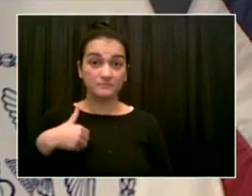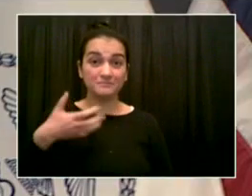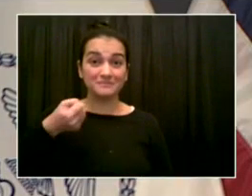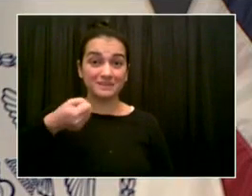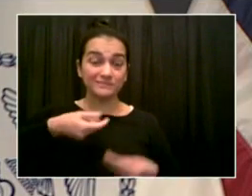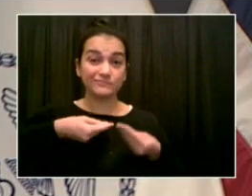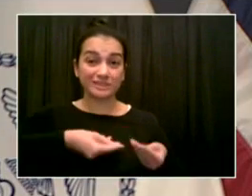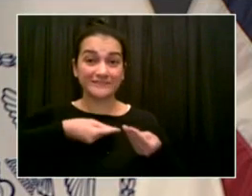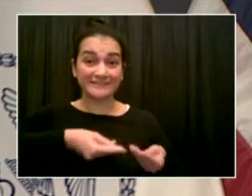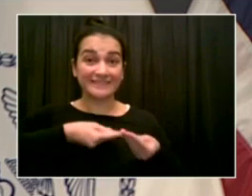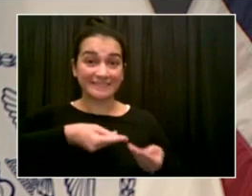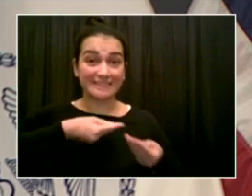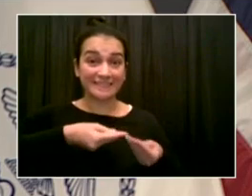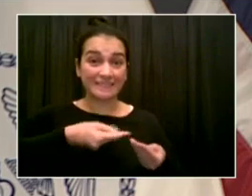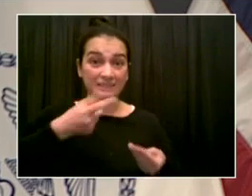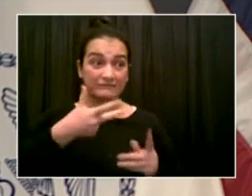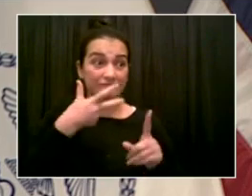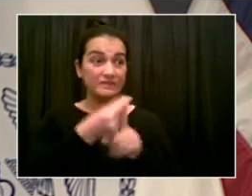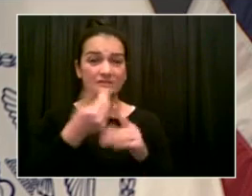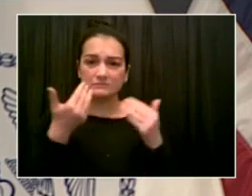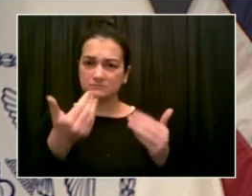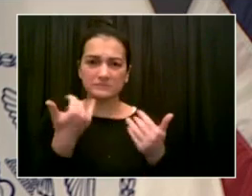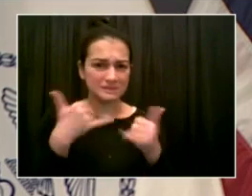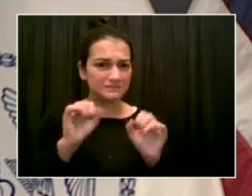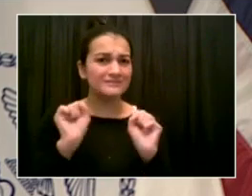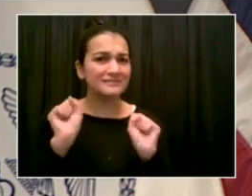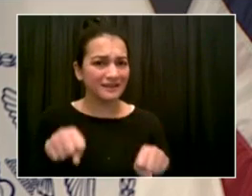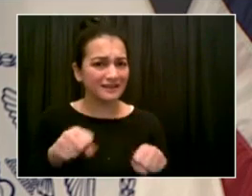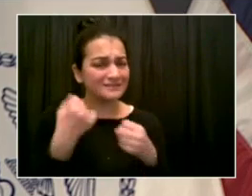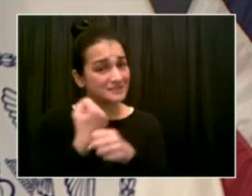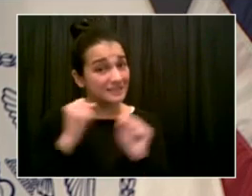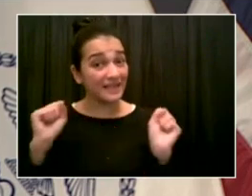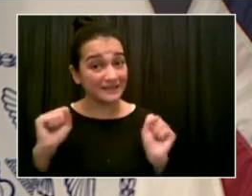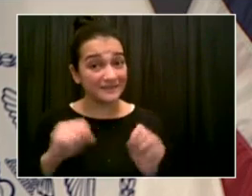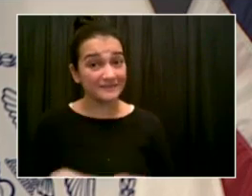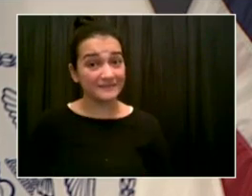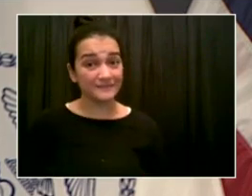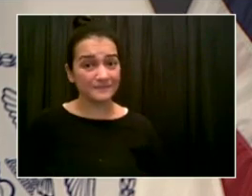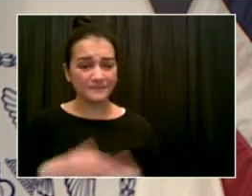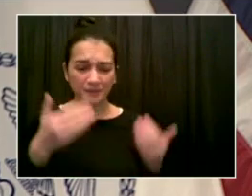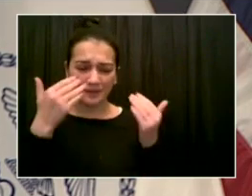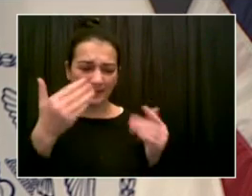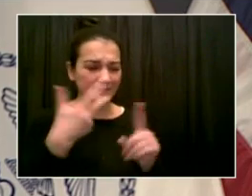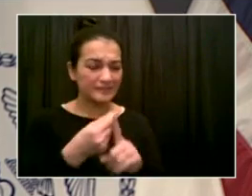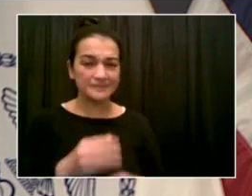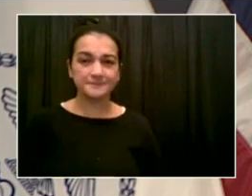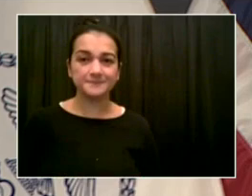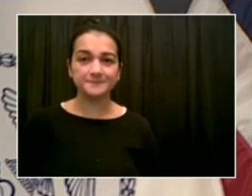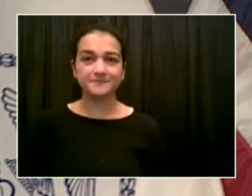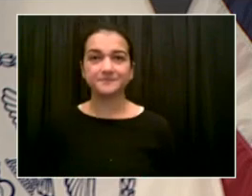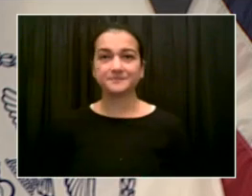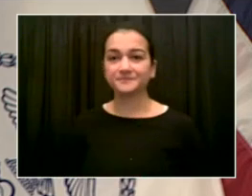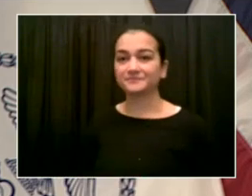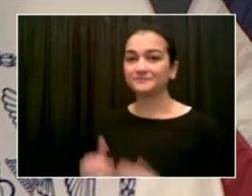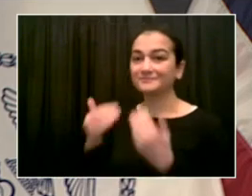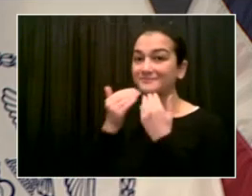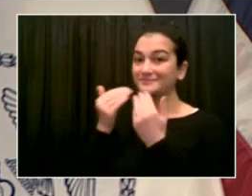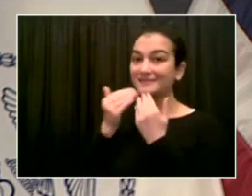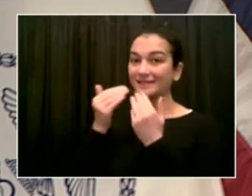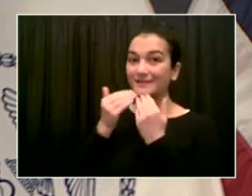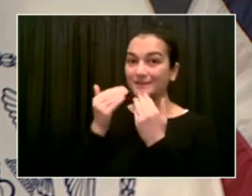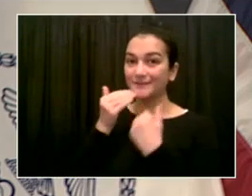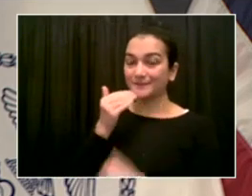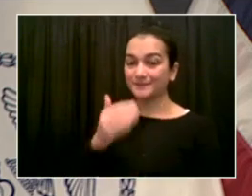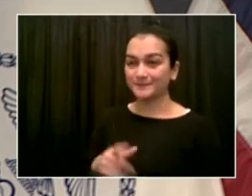Doctor. You are an effective myth buster. Now I'm going to turn to Dr. Katz. Again, Dr. Katz, I've had